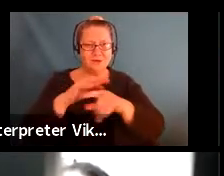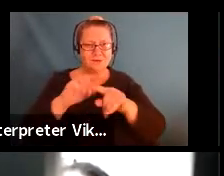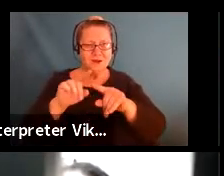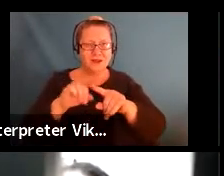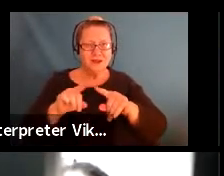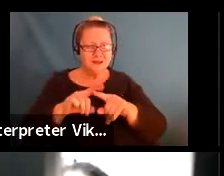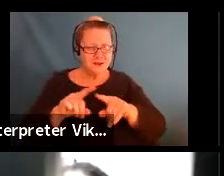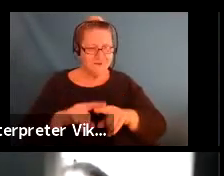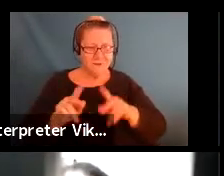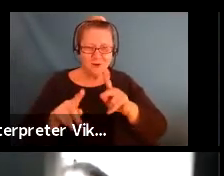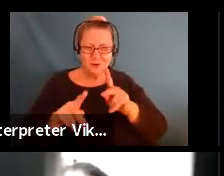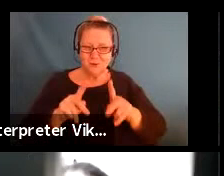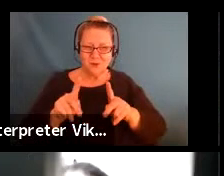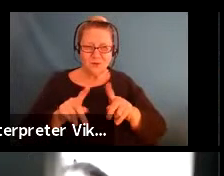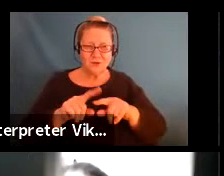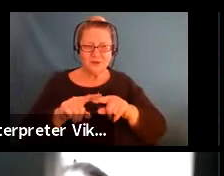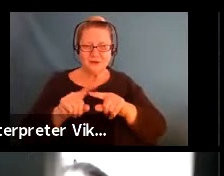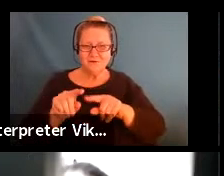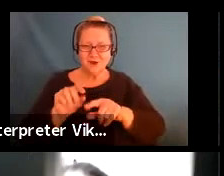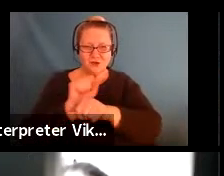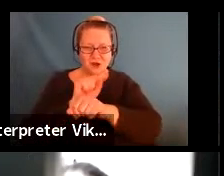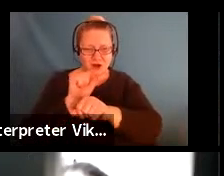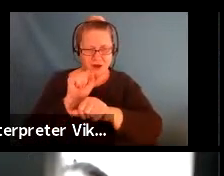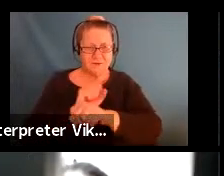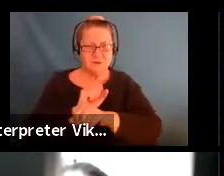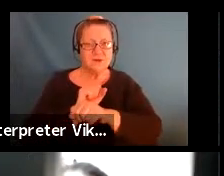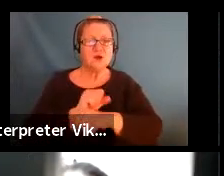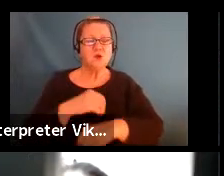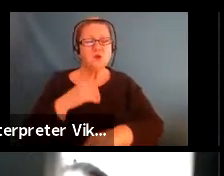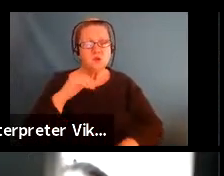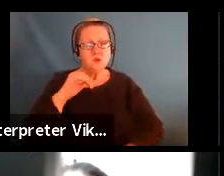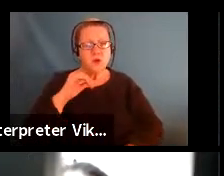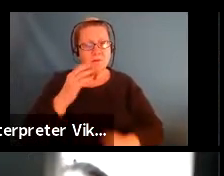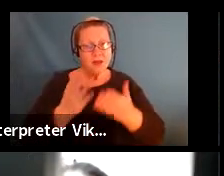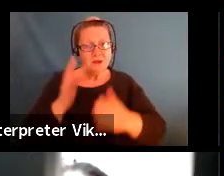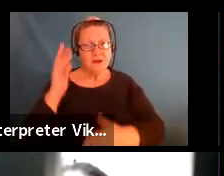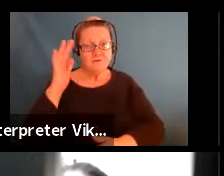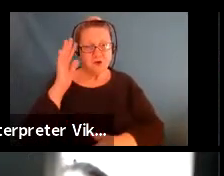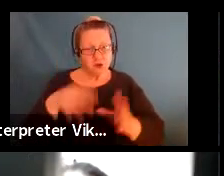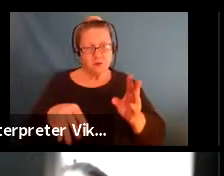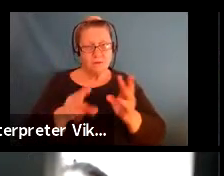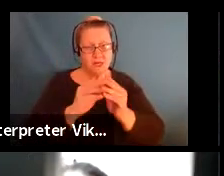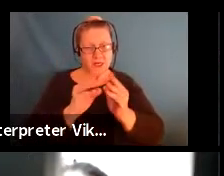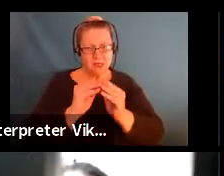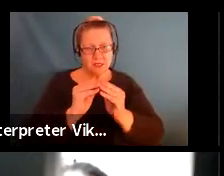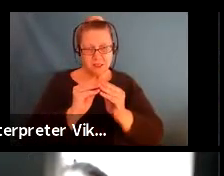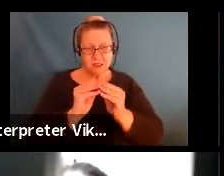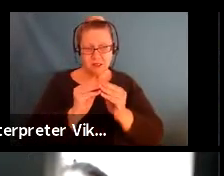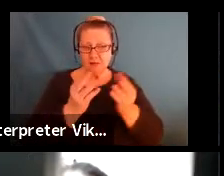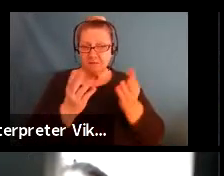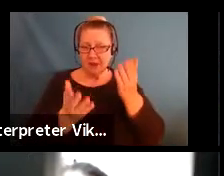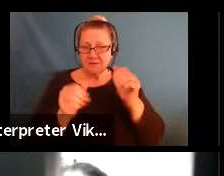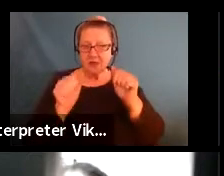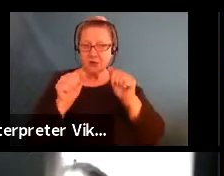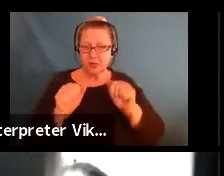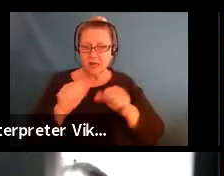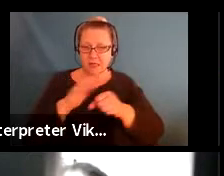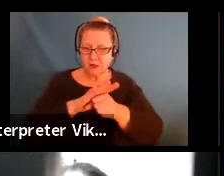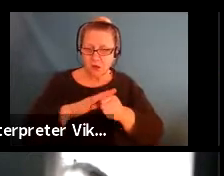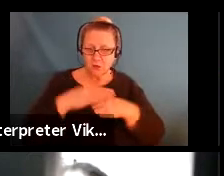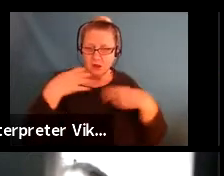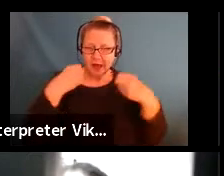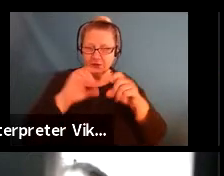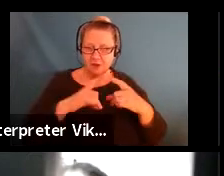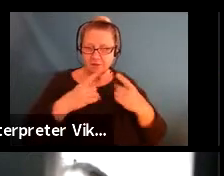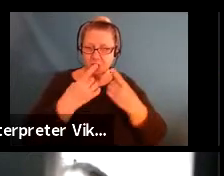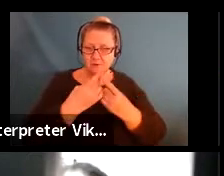devil's in the details. So I think absolutely, I think it makes sense maybe at a future meeting to have some of our local health departments actually